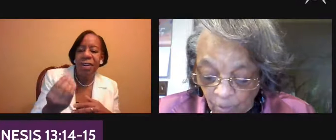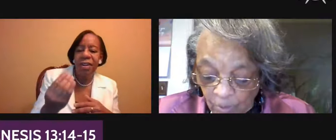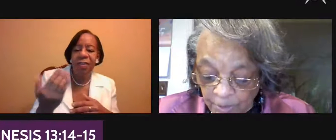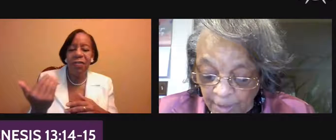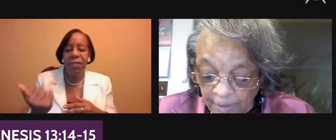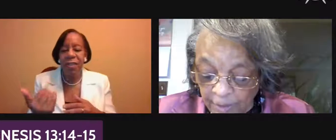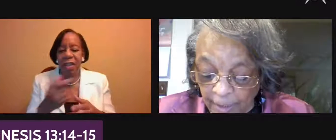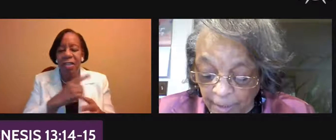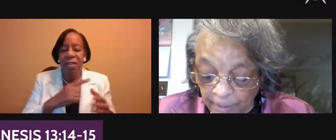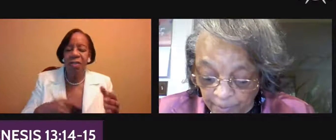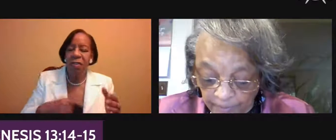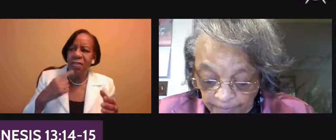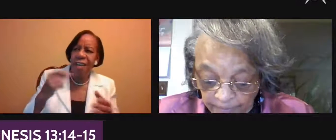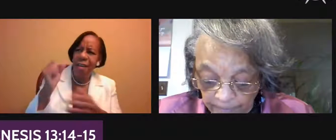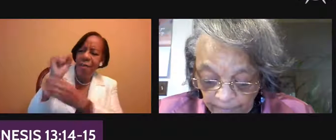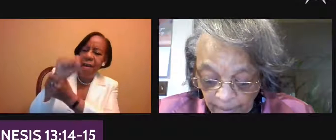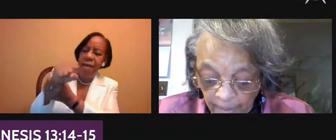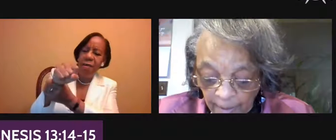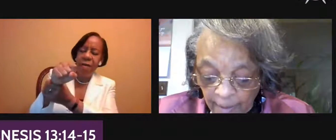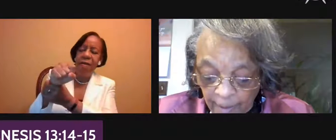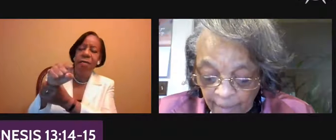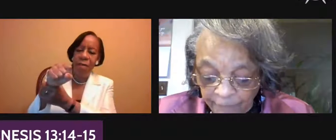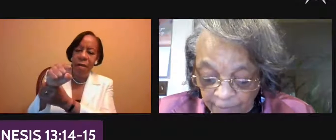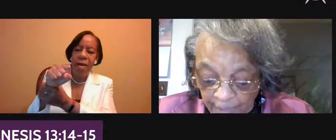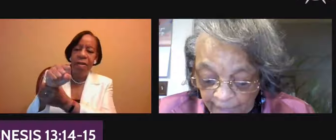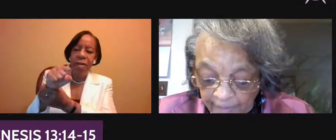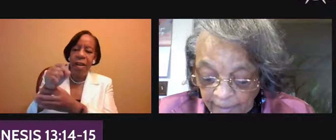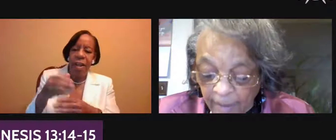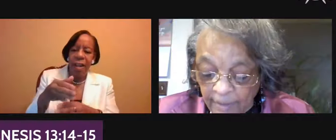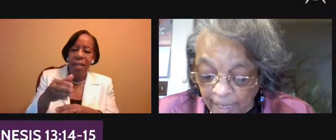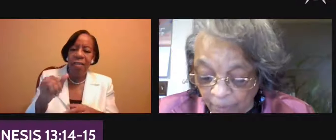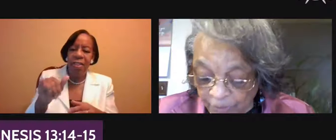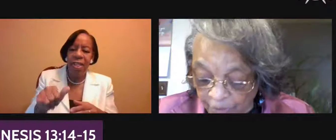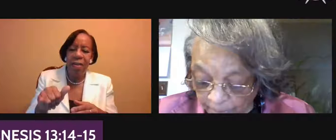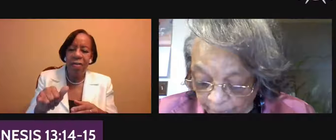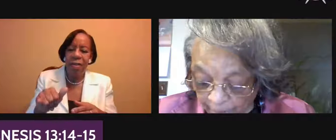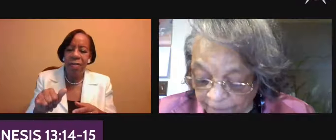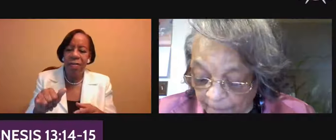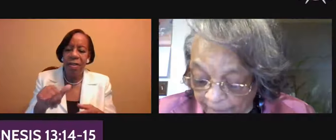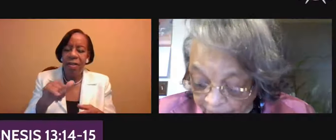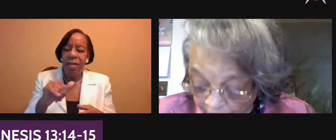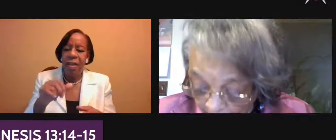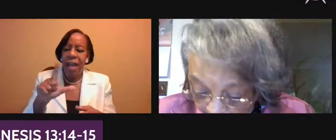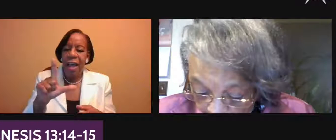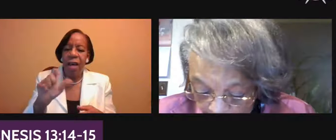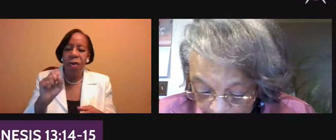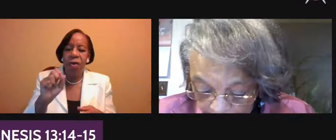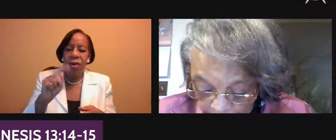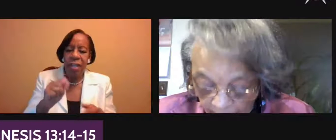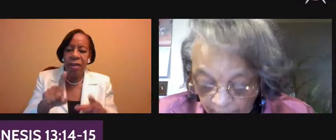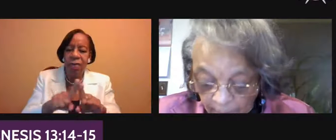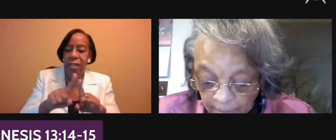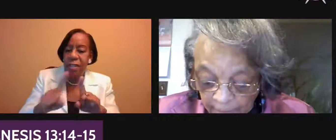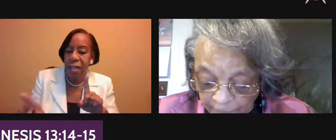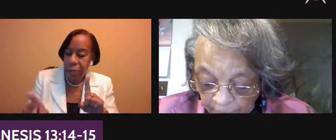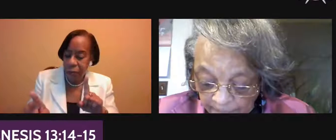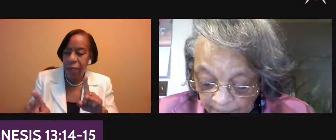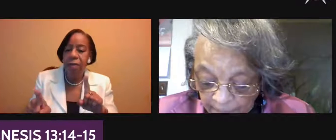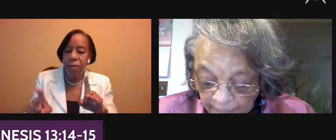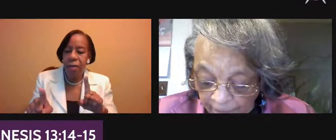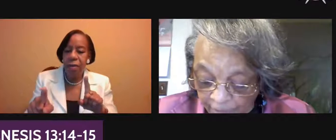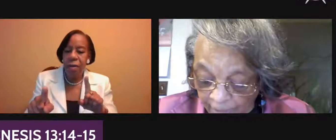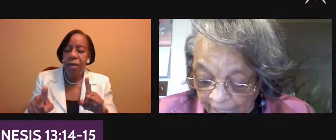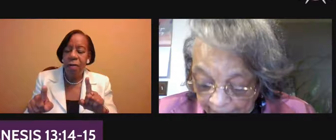15. And the Lord said unto Abram, after that Lot was separated from him, lift